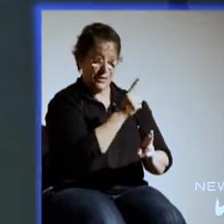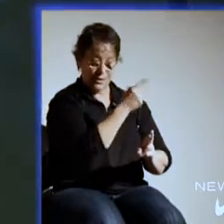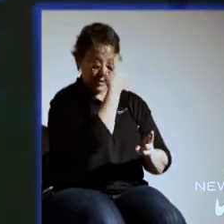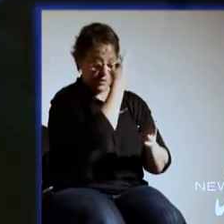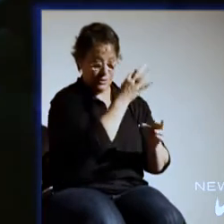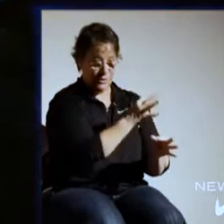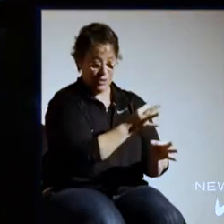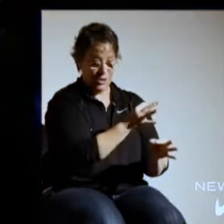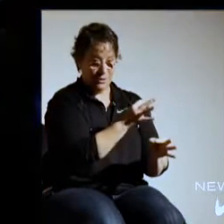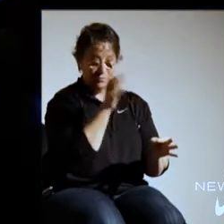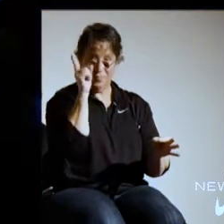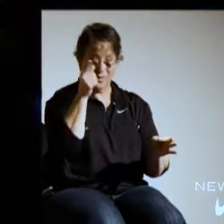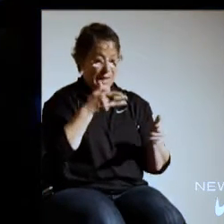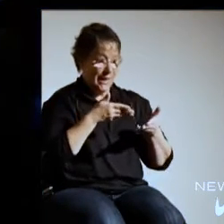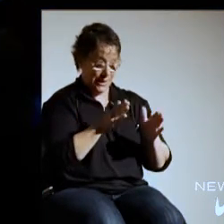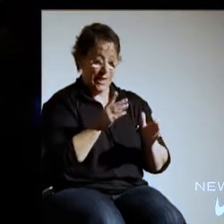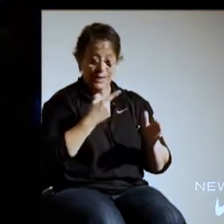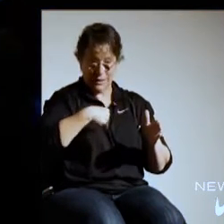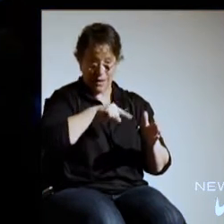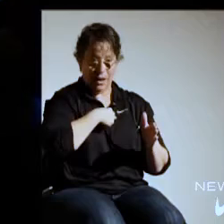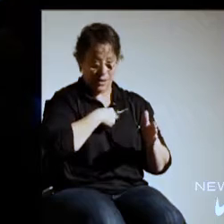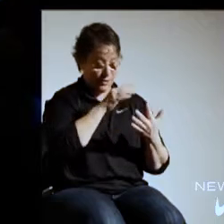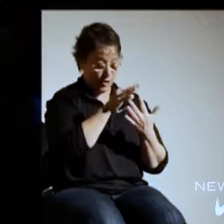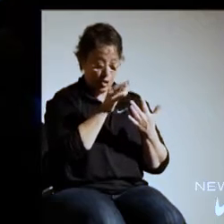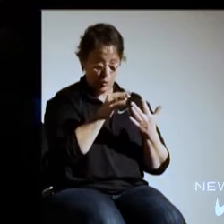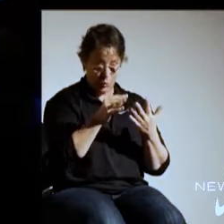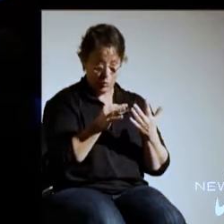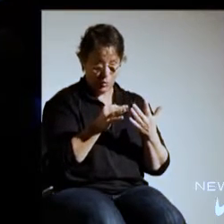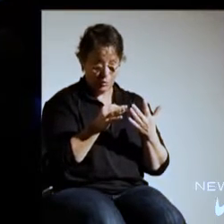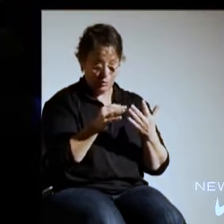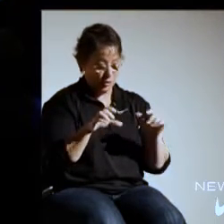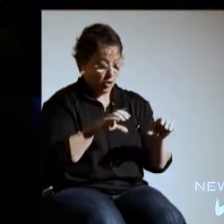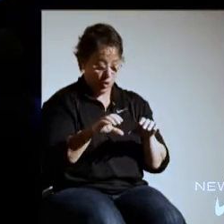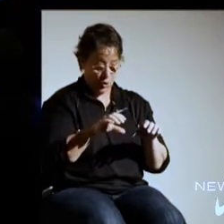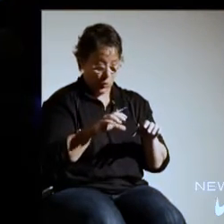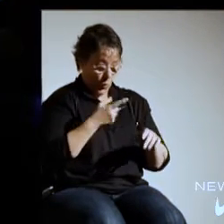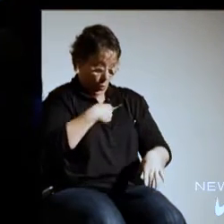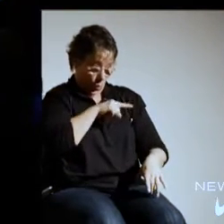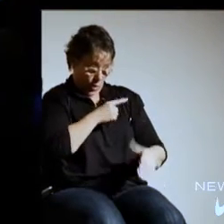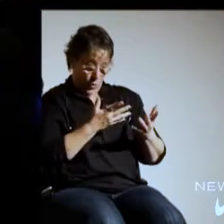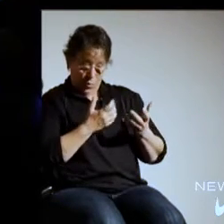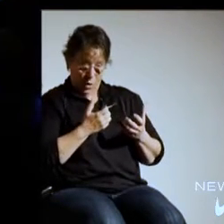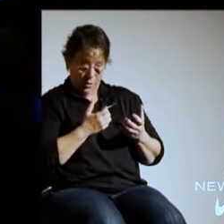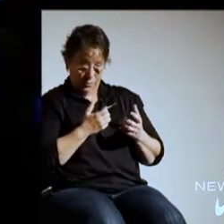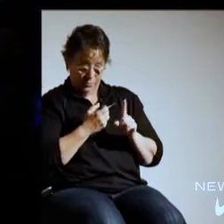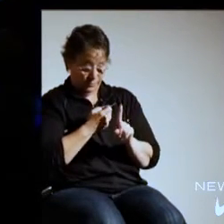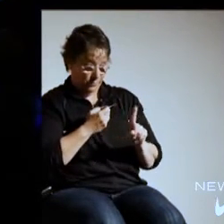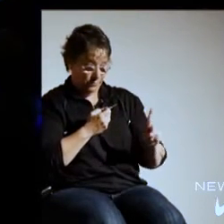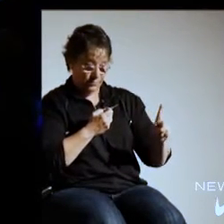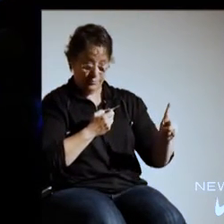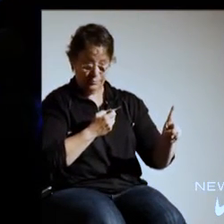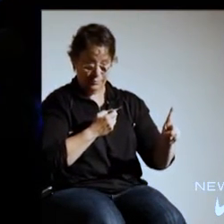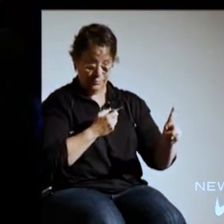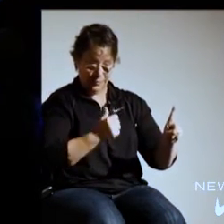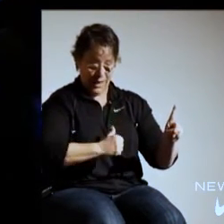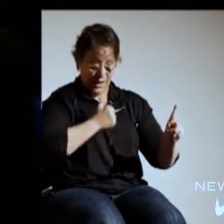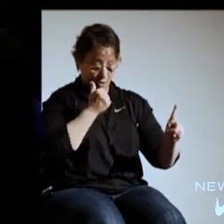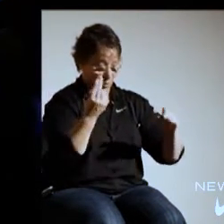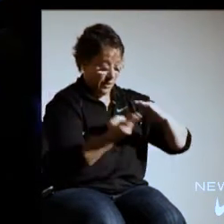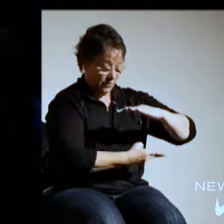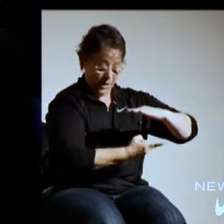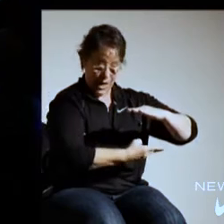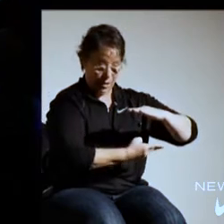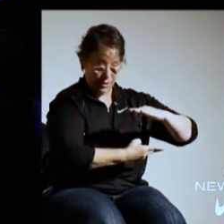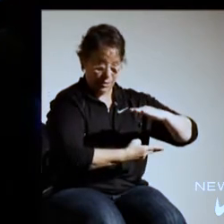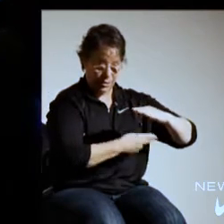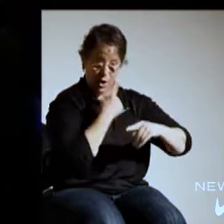God allows us to choose to walk our own way and to end up in hell forever separated from